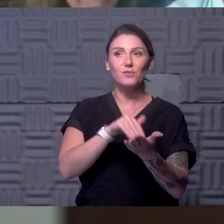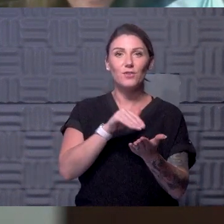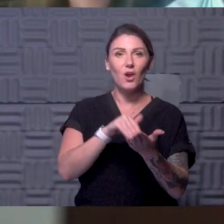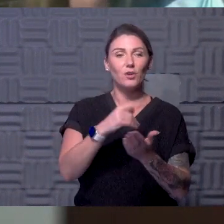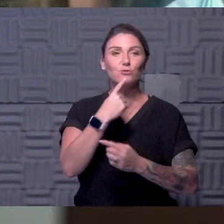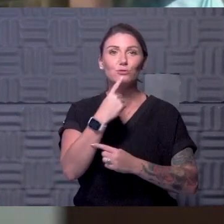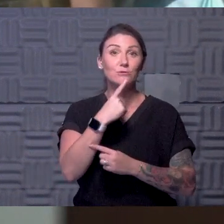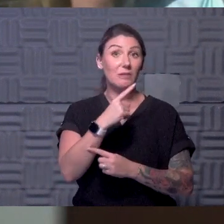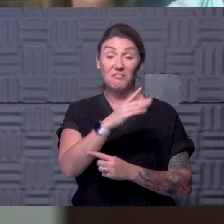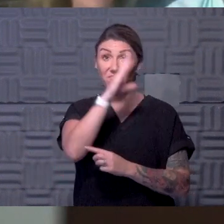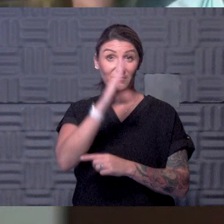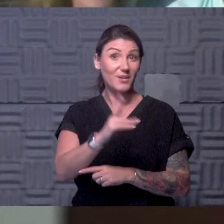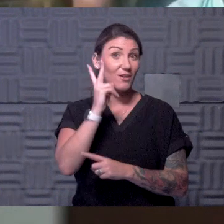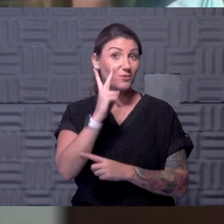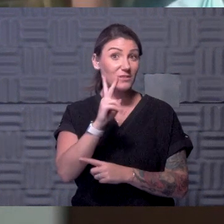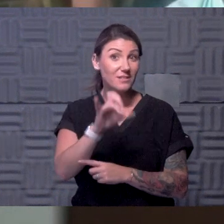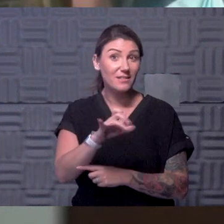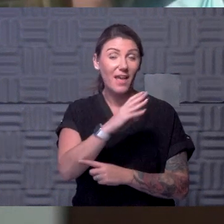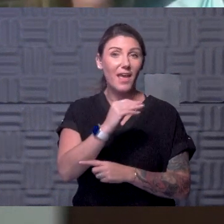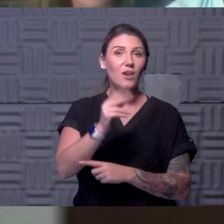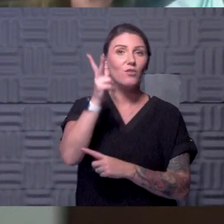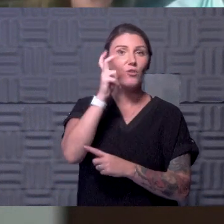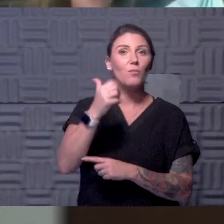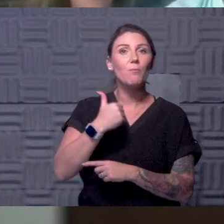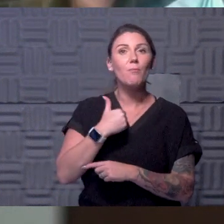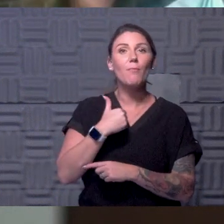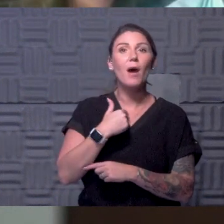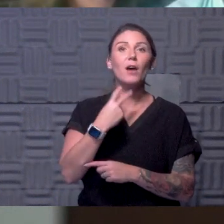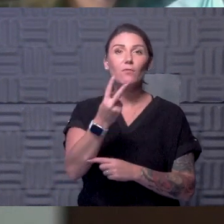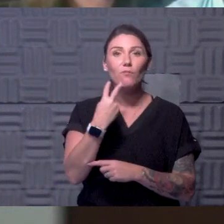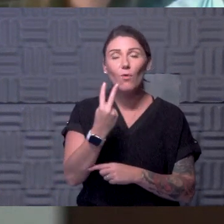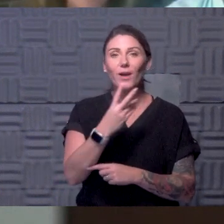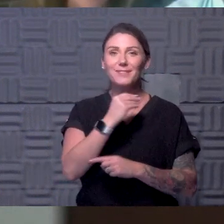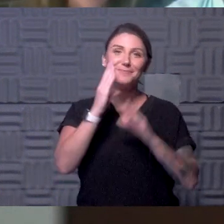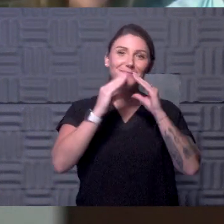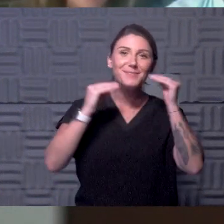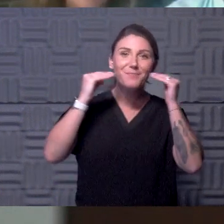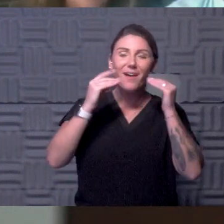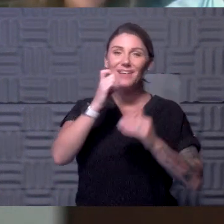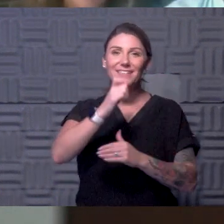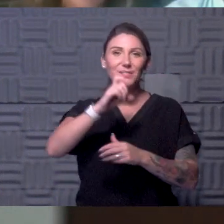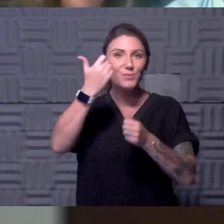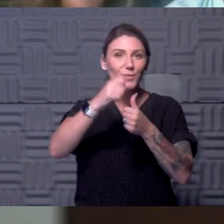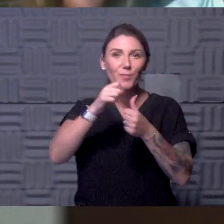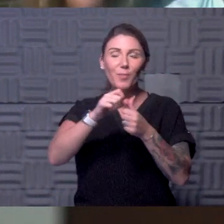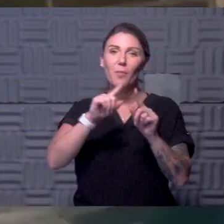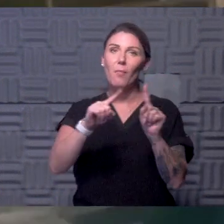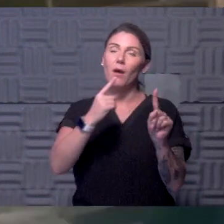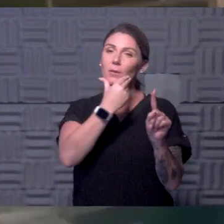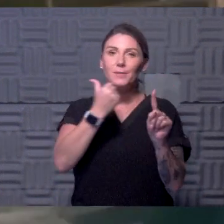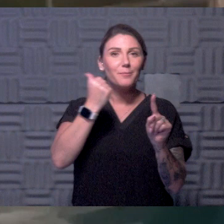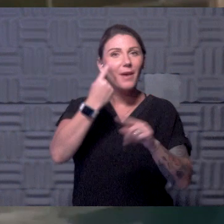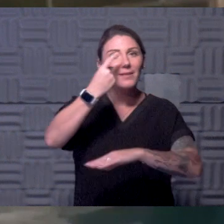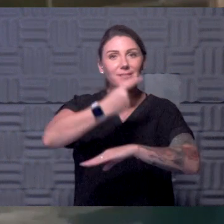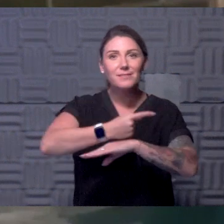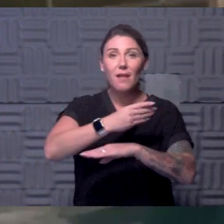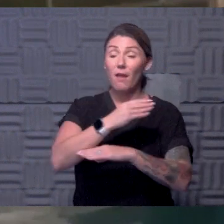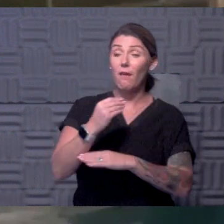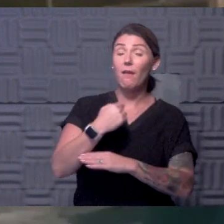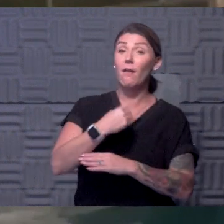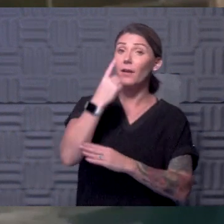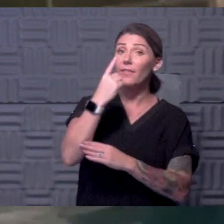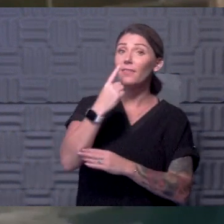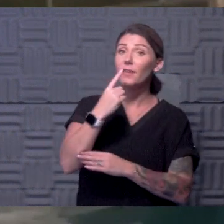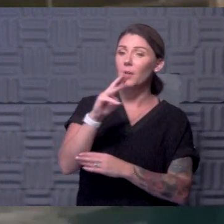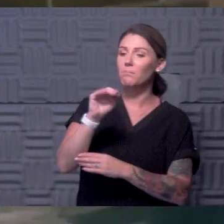ever seen this, but he heard my voice and he smiled. He doesn't remember it, but that was the best day. And I think in the